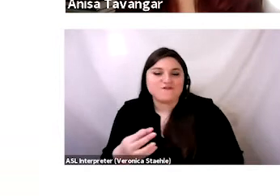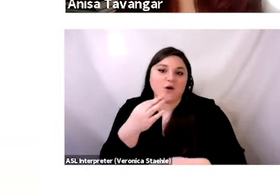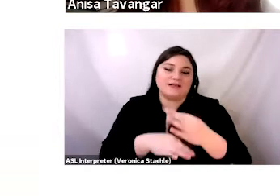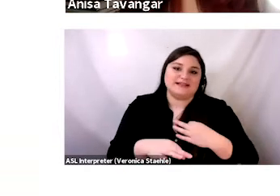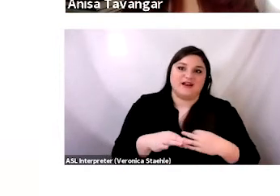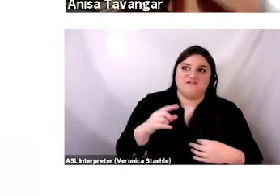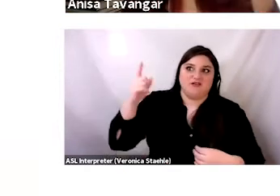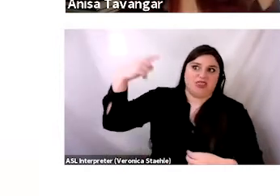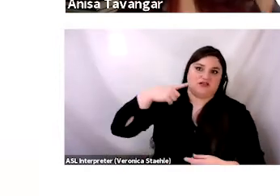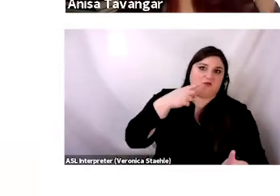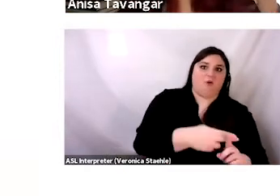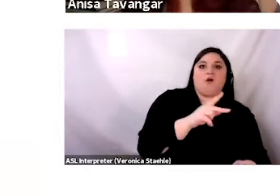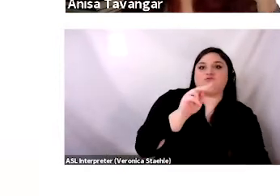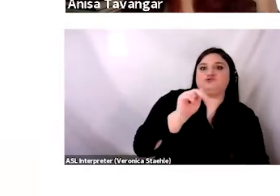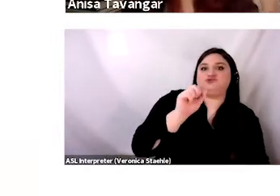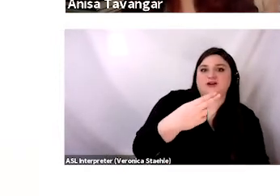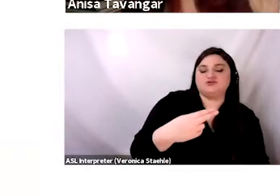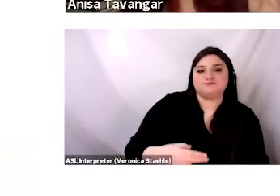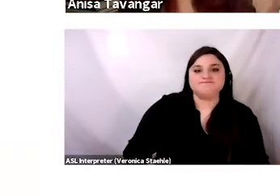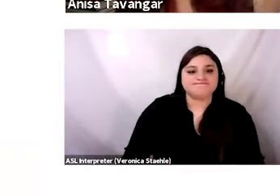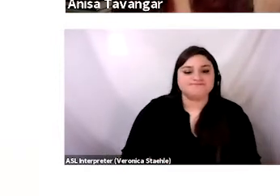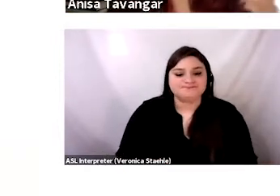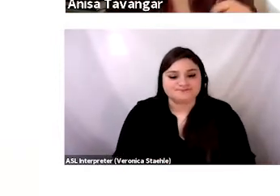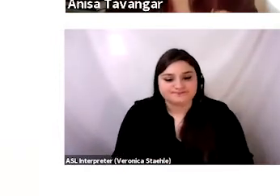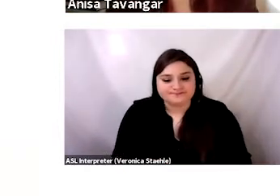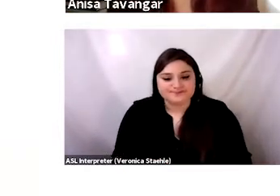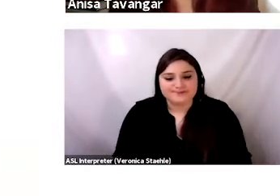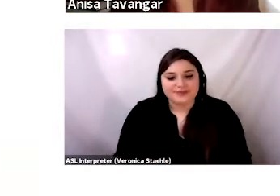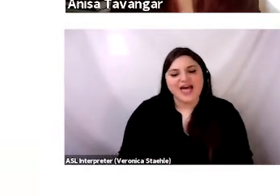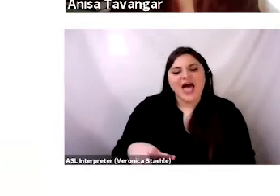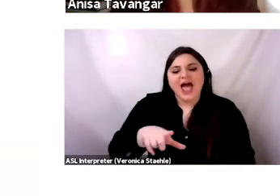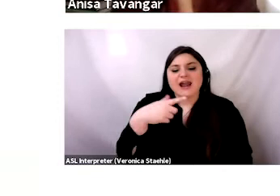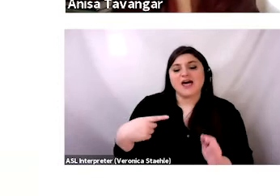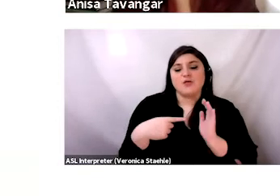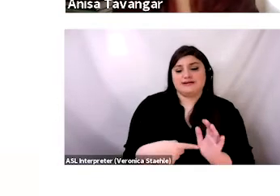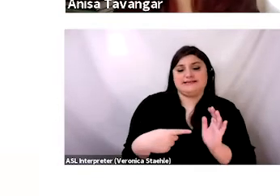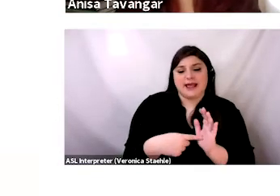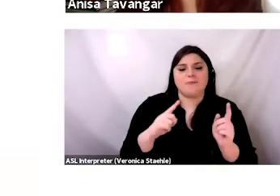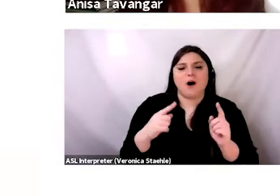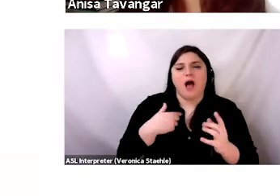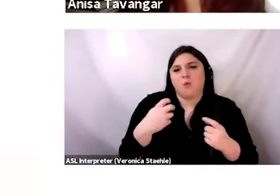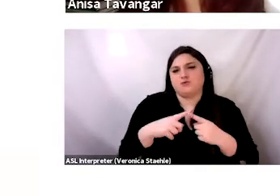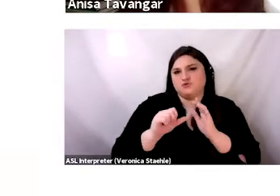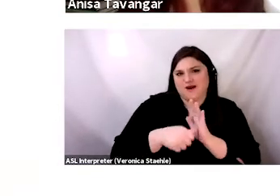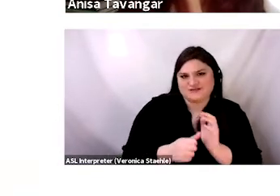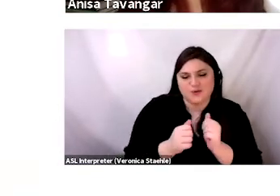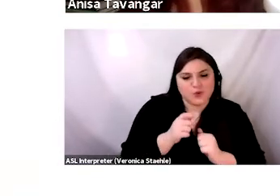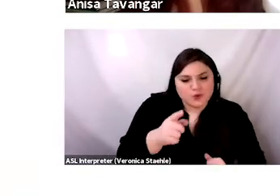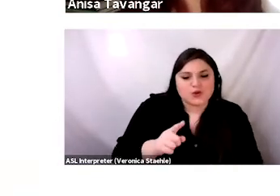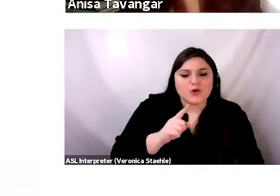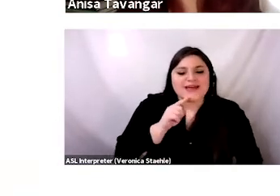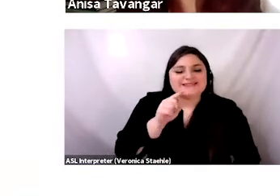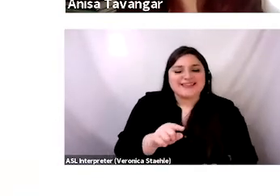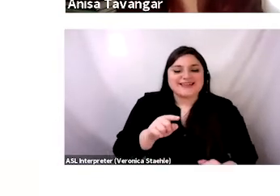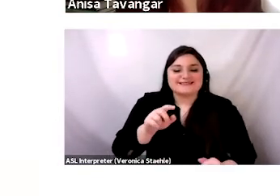example that I want to pull that's more about fashion is also thinking about process, again, as I mentioned with the El Anatsui work, sort of this